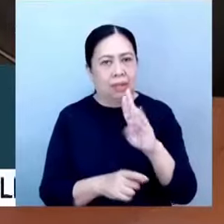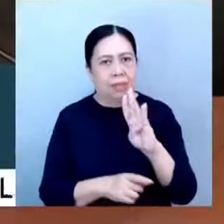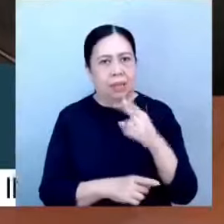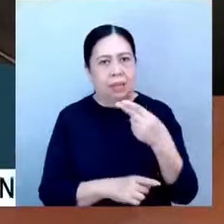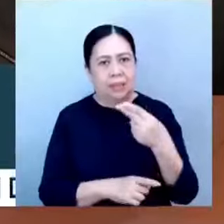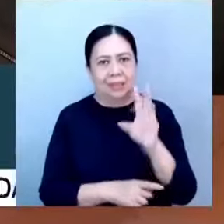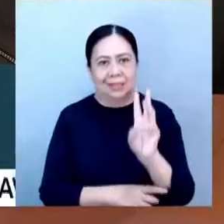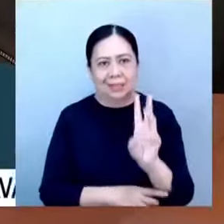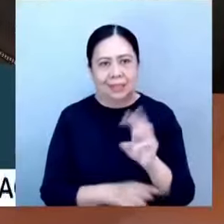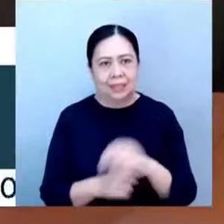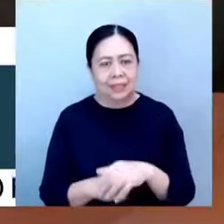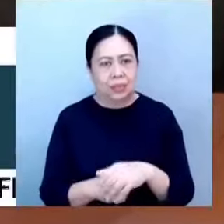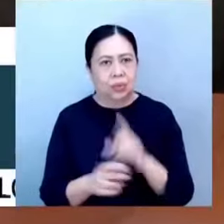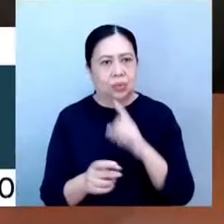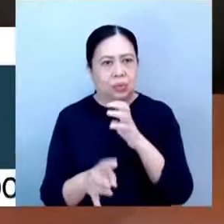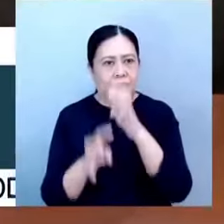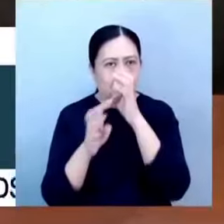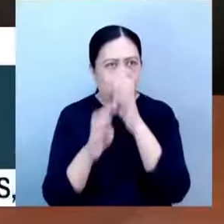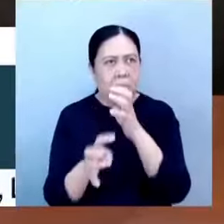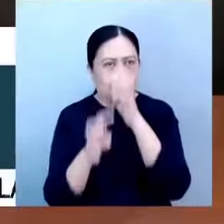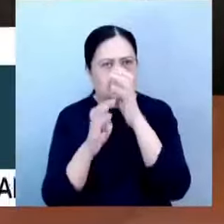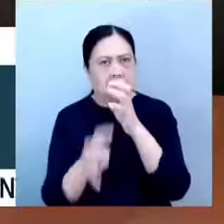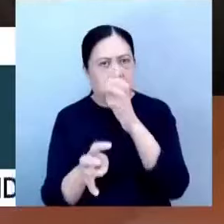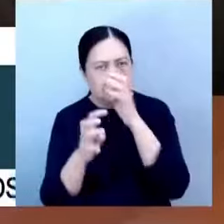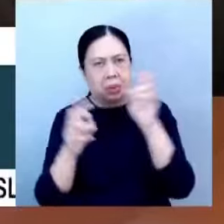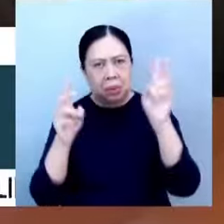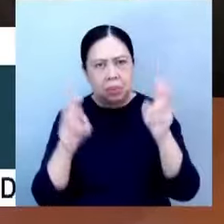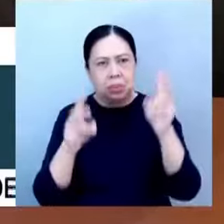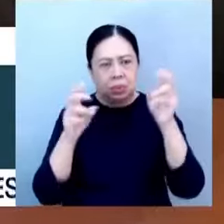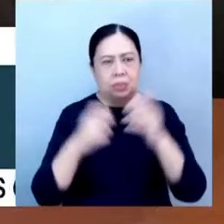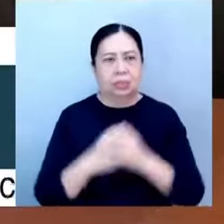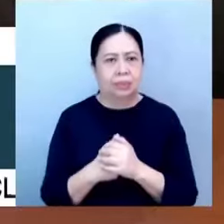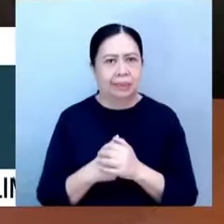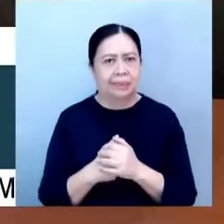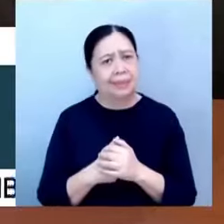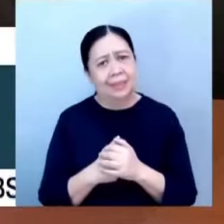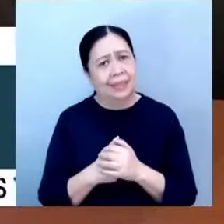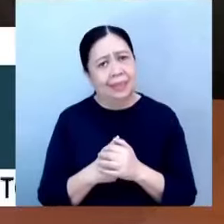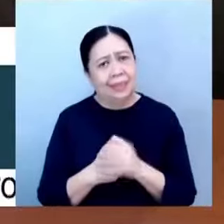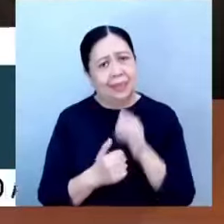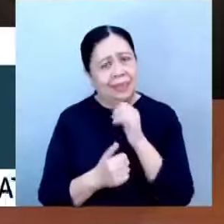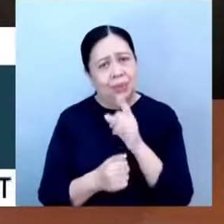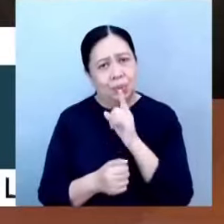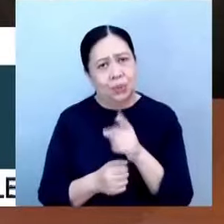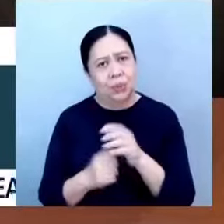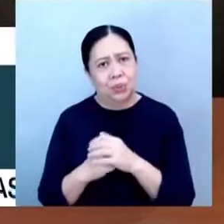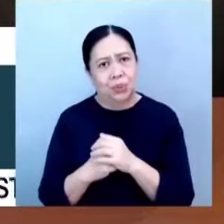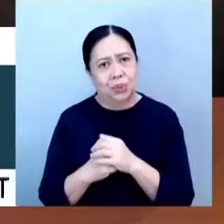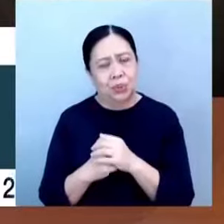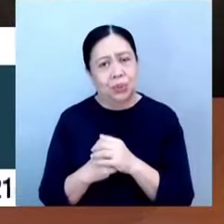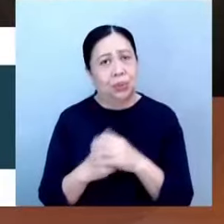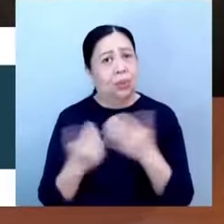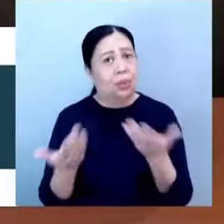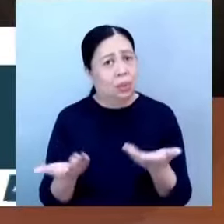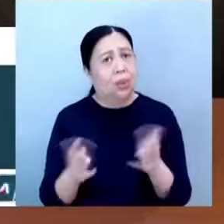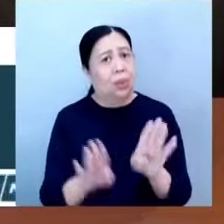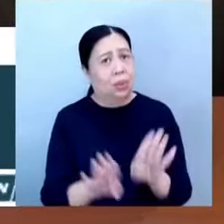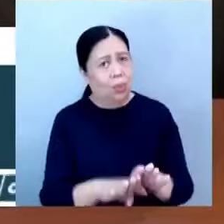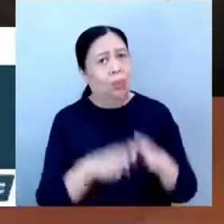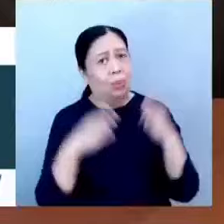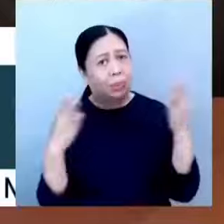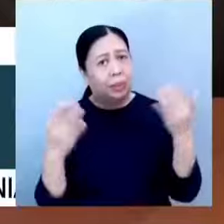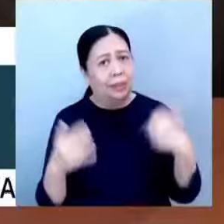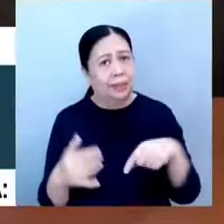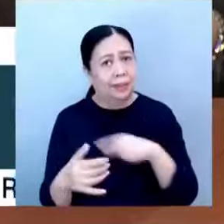nilang restrictive, restrictive, di umano. Hindi po yan totoo. Bukas na po ang